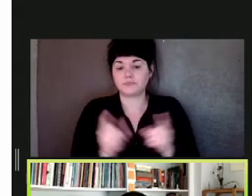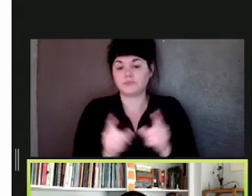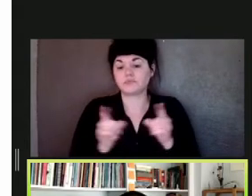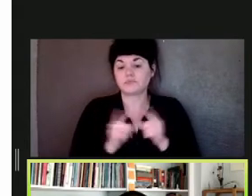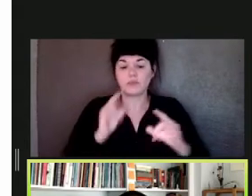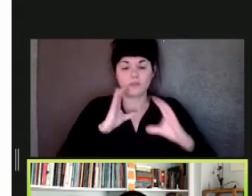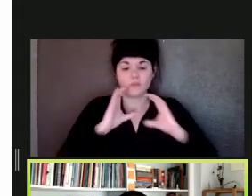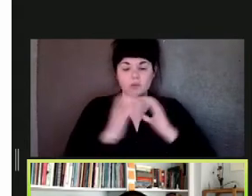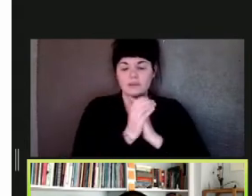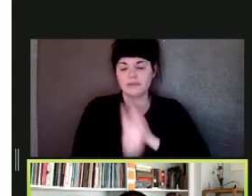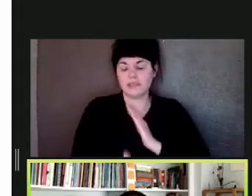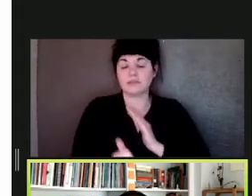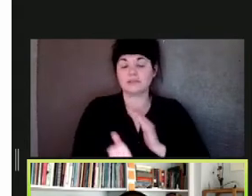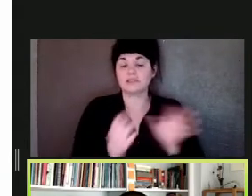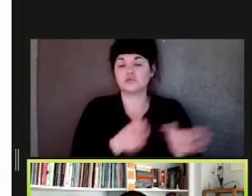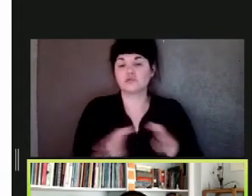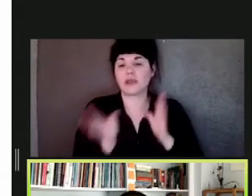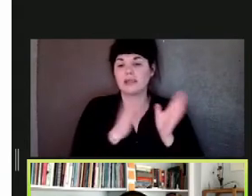strategies. Next slide, please.